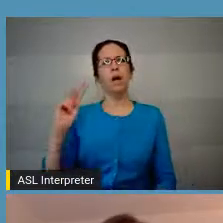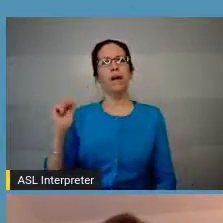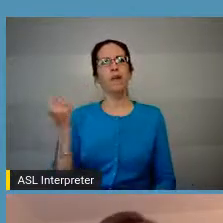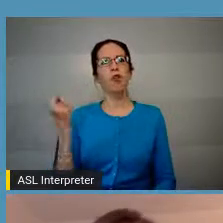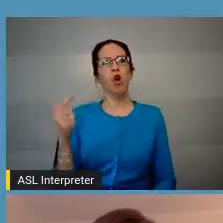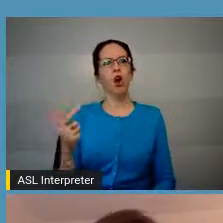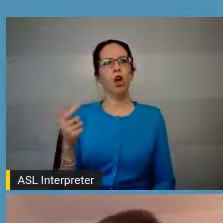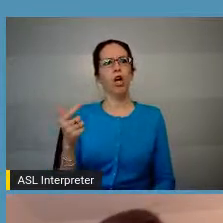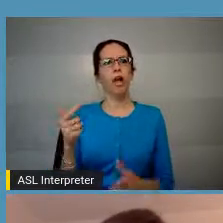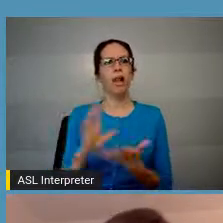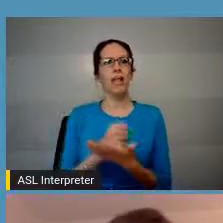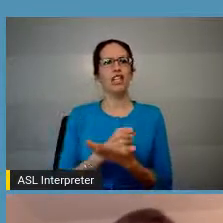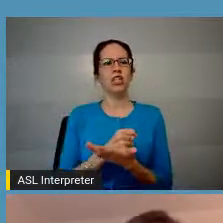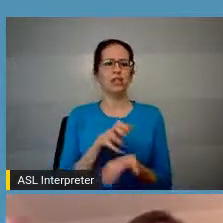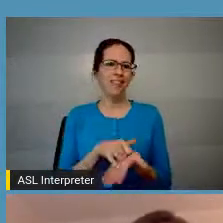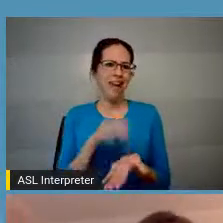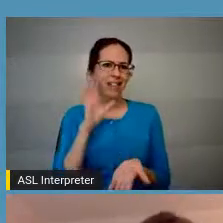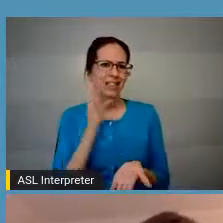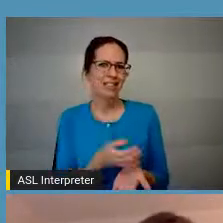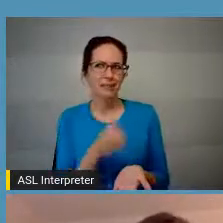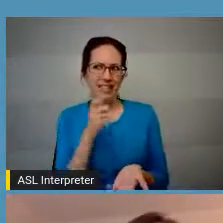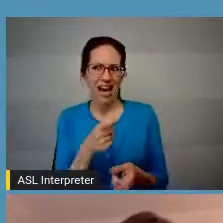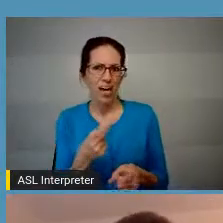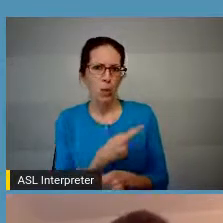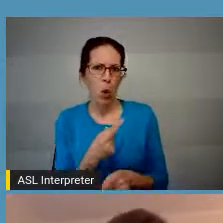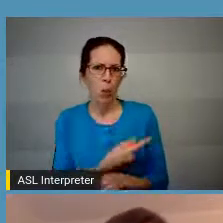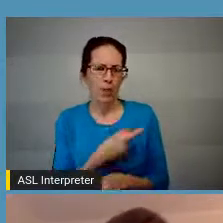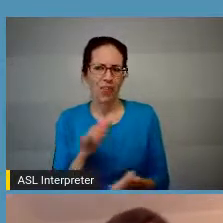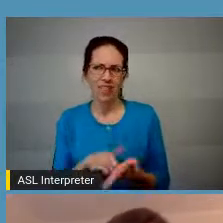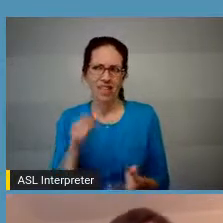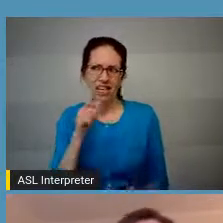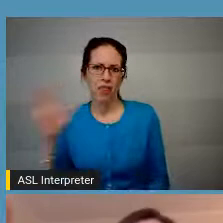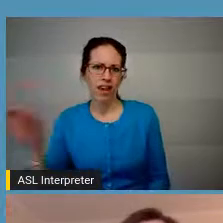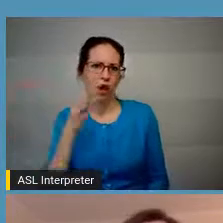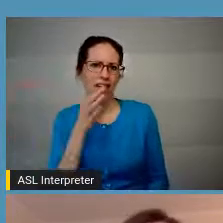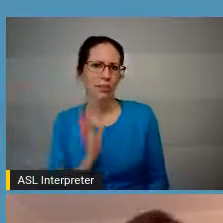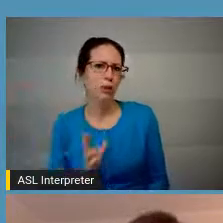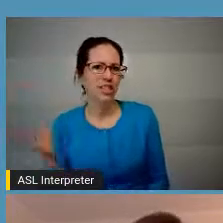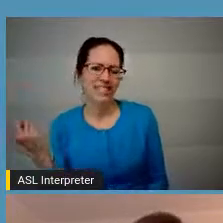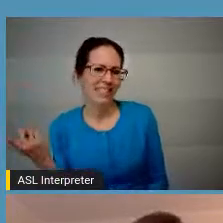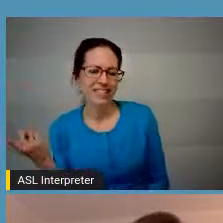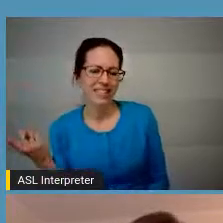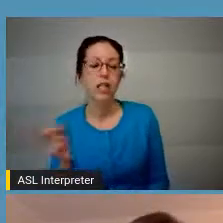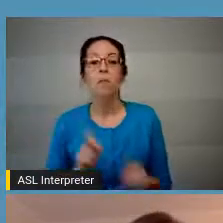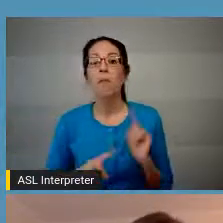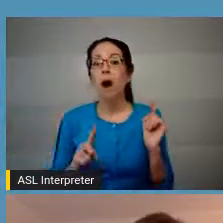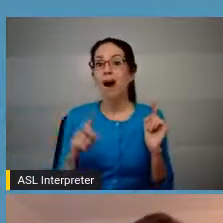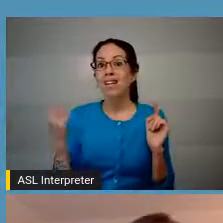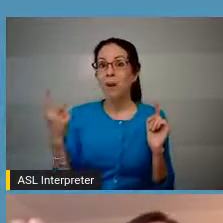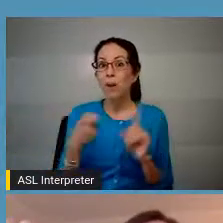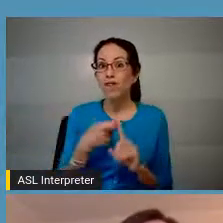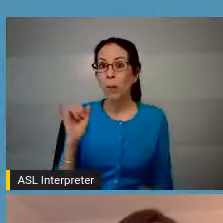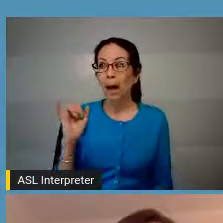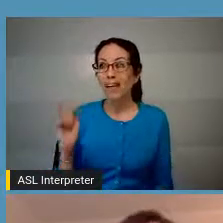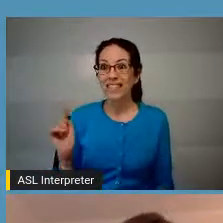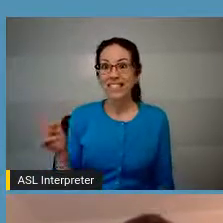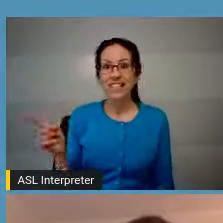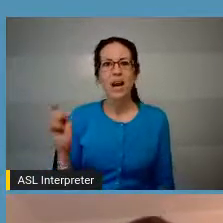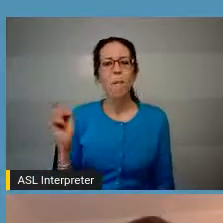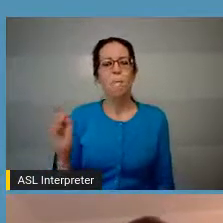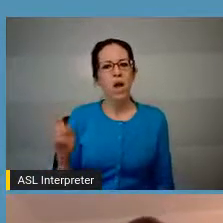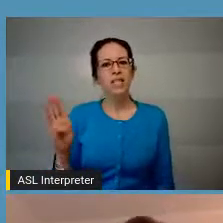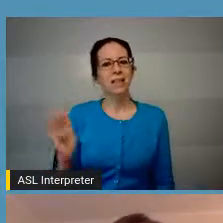seems inappropriate. That's not where their expertise is best used. But the IT person or someone from IT certainly needs to be part of your